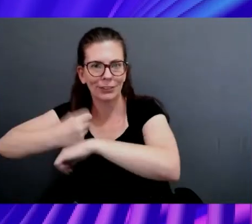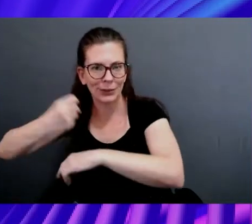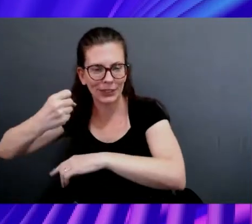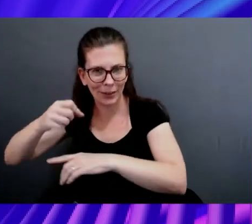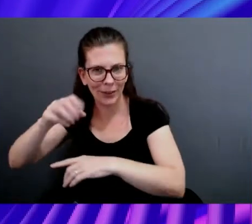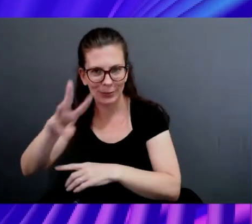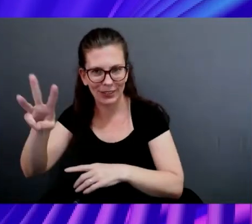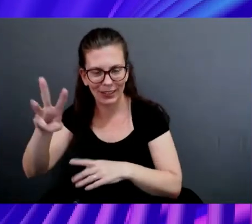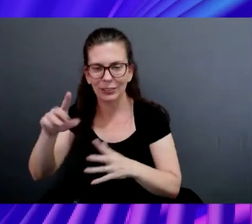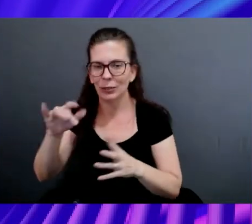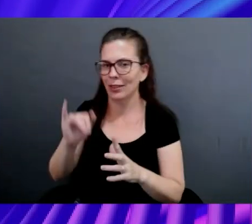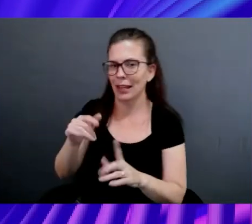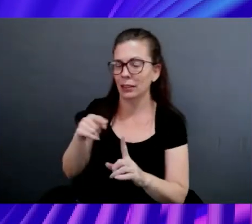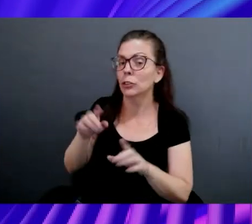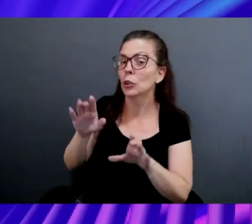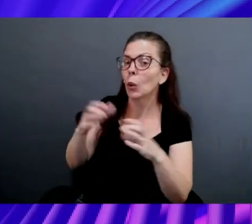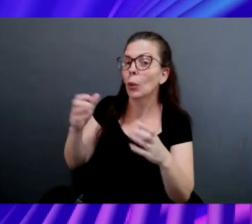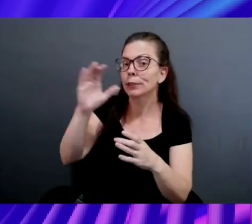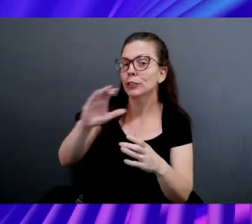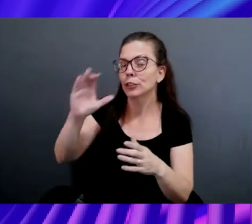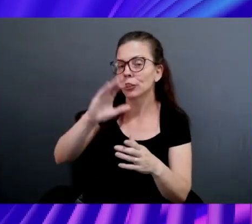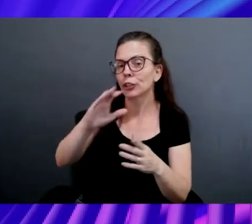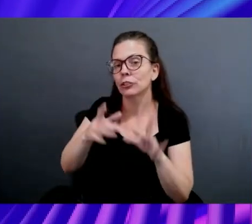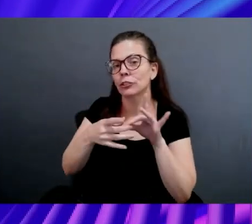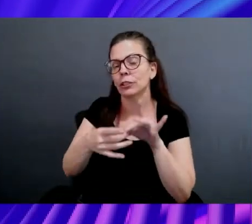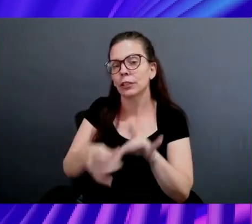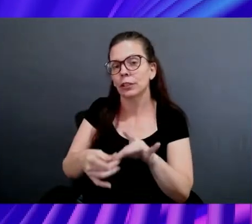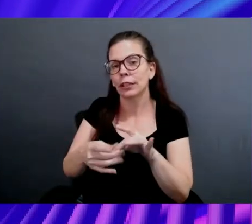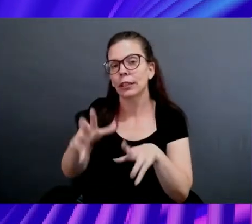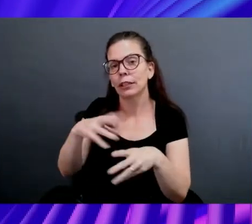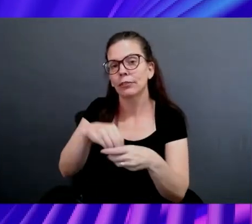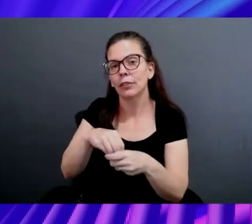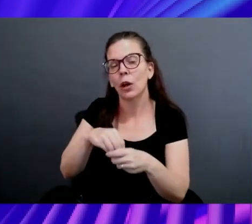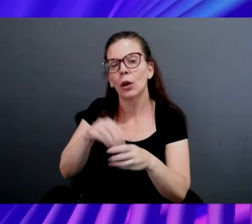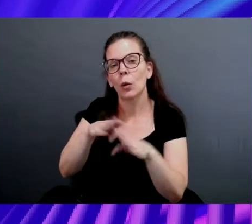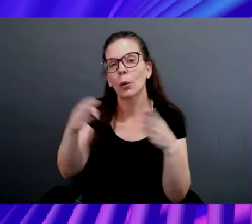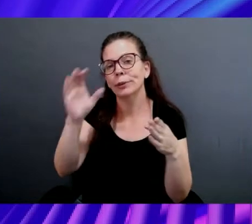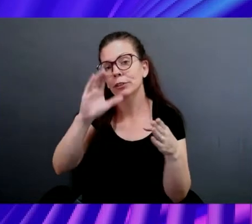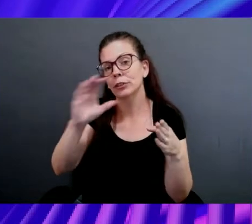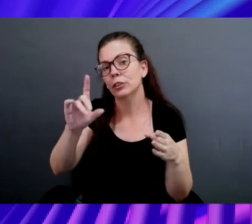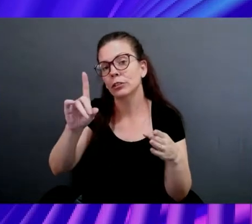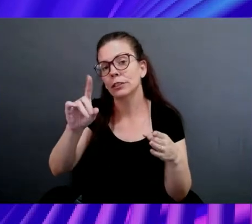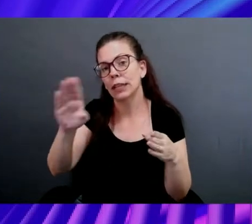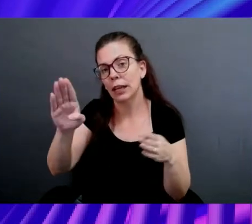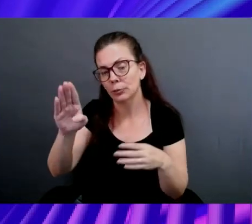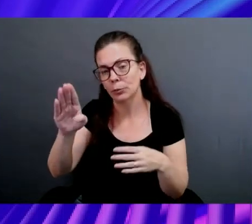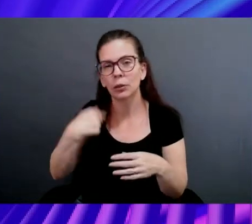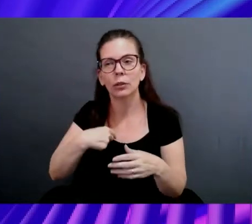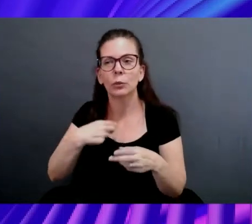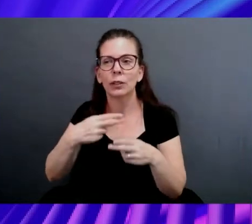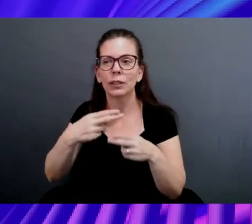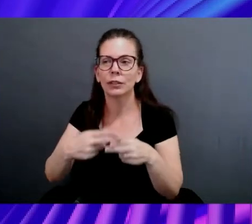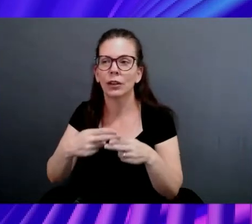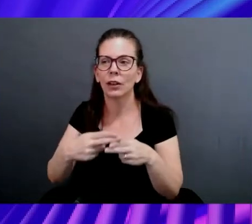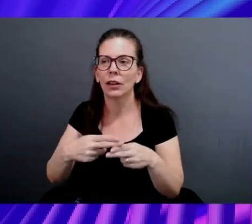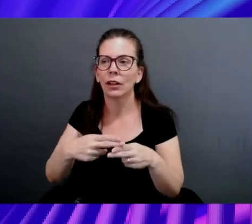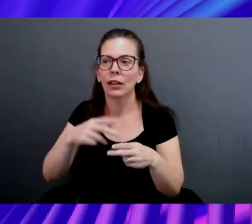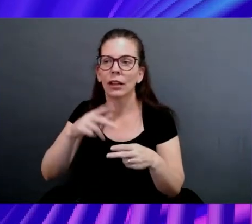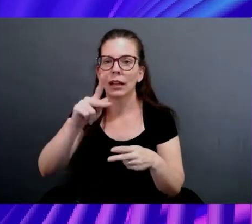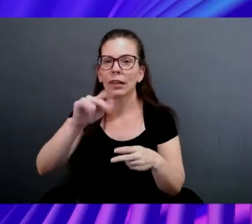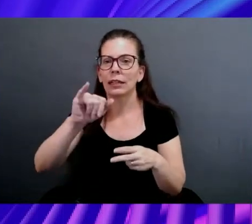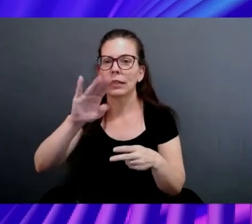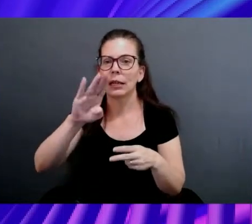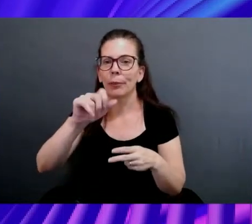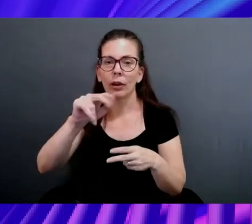And OpenSearch comes with a OpenSearch dashboard. We call it as, earlier we call it as a Kibana. Earlier we call it